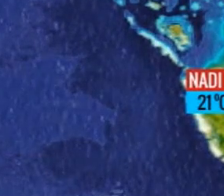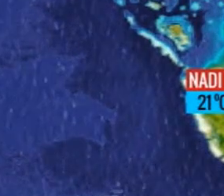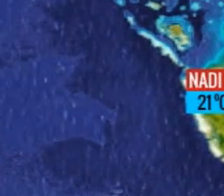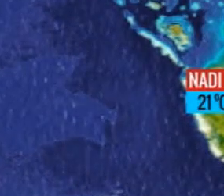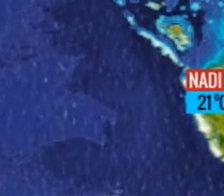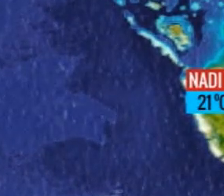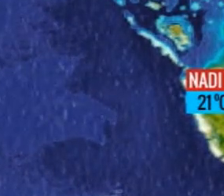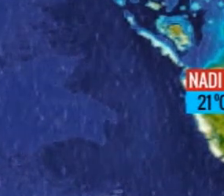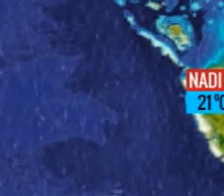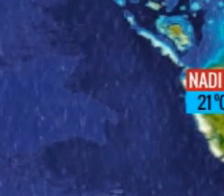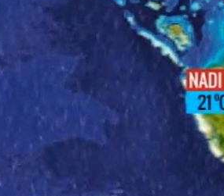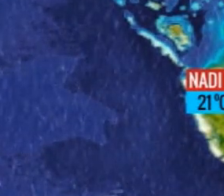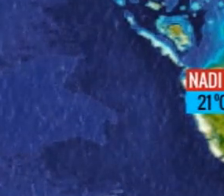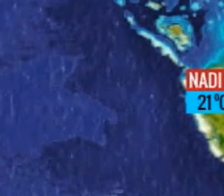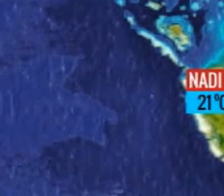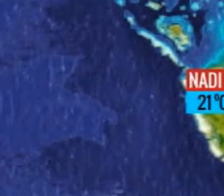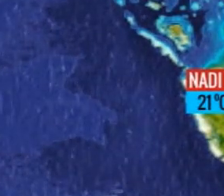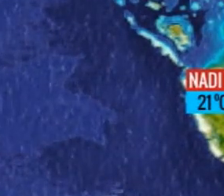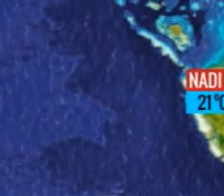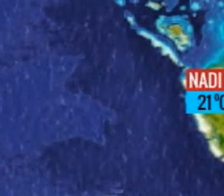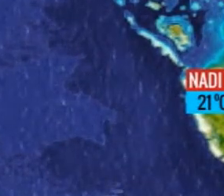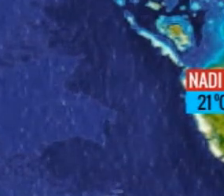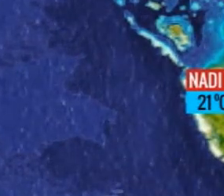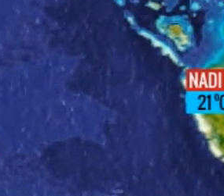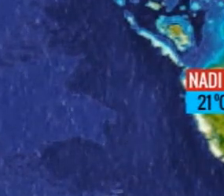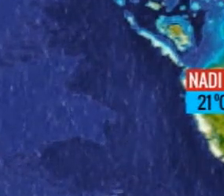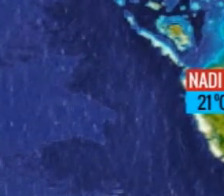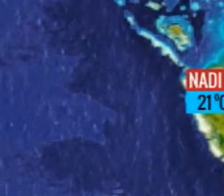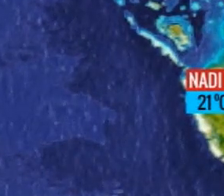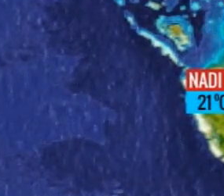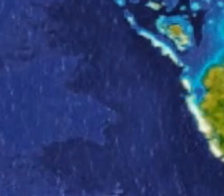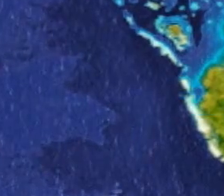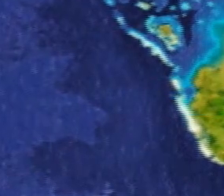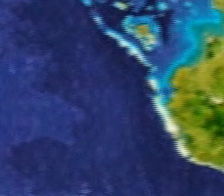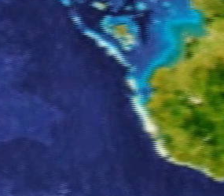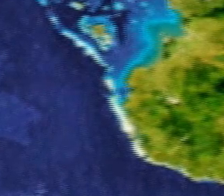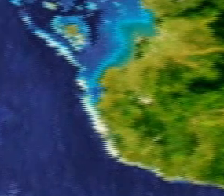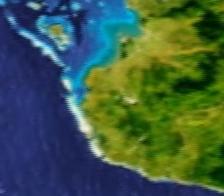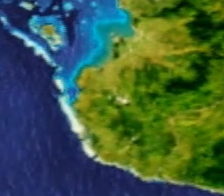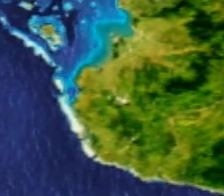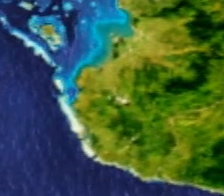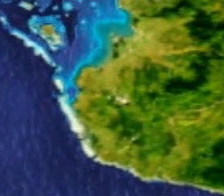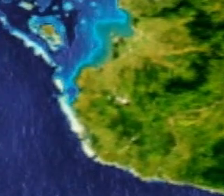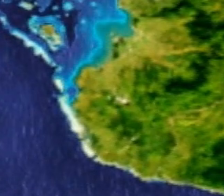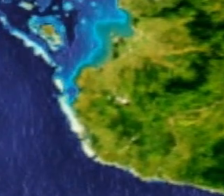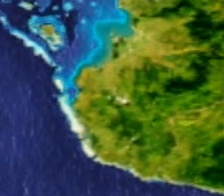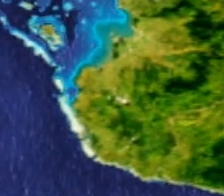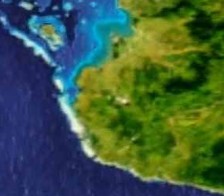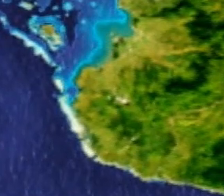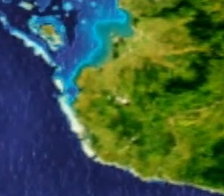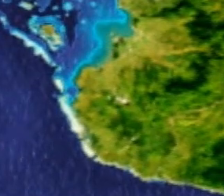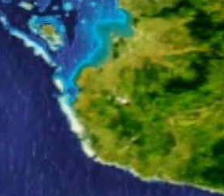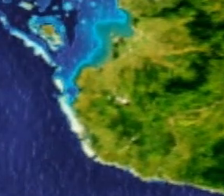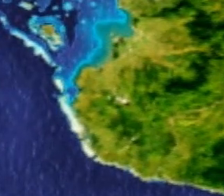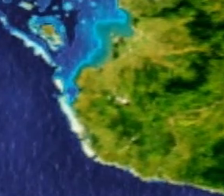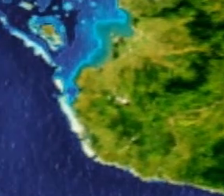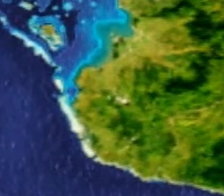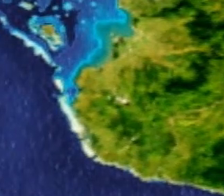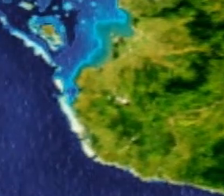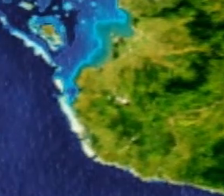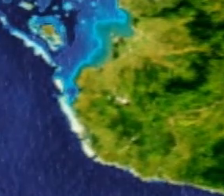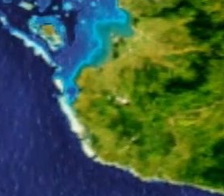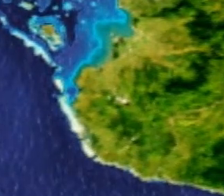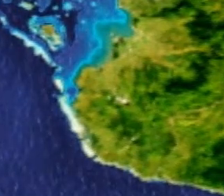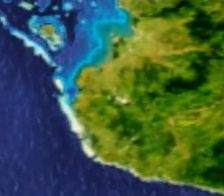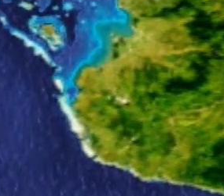was cloudy conditions that lasted most of the days, temperatures in the low 30s. Now eastwards from Pacific Harbour to Suva, mostly cloudy